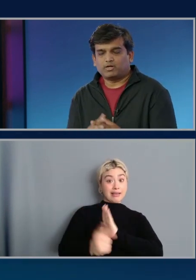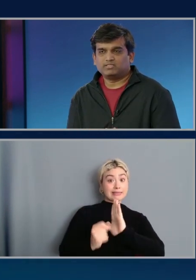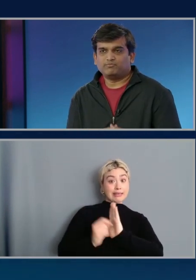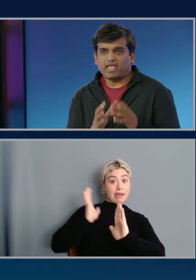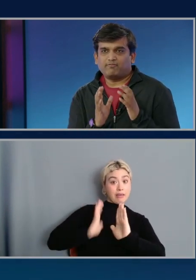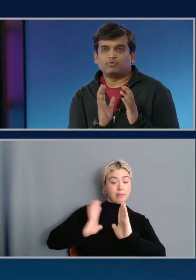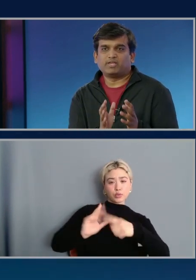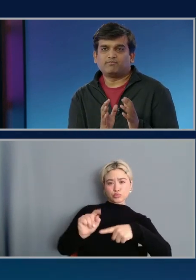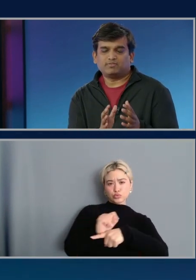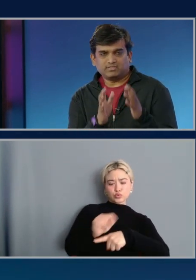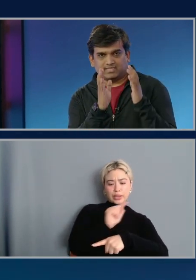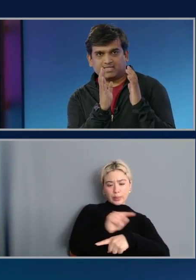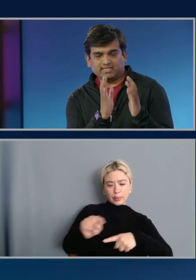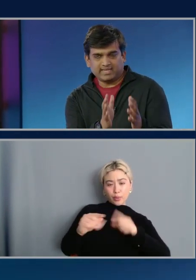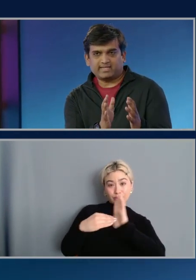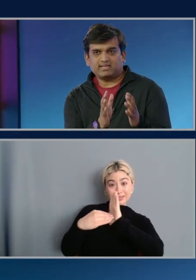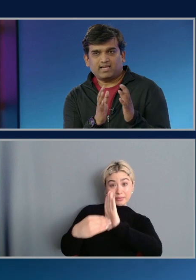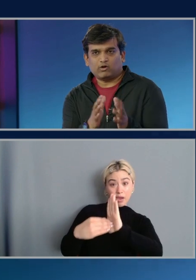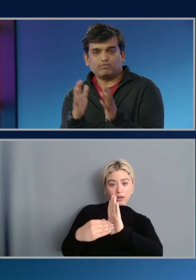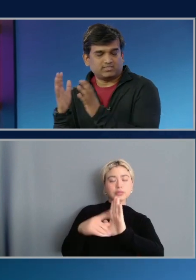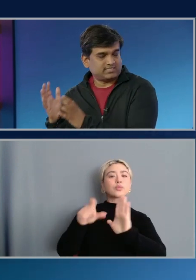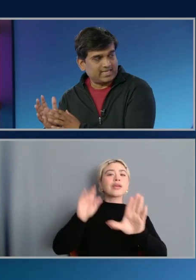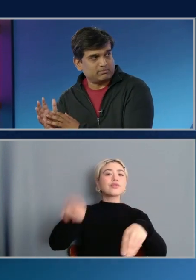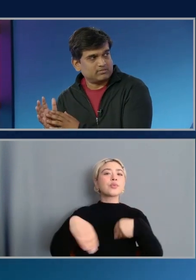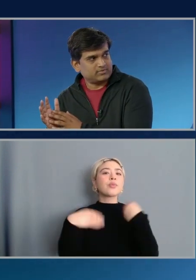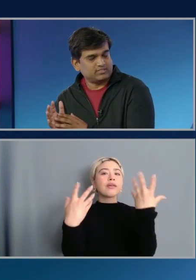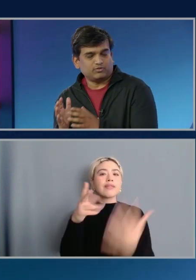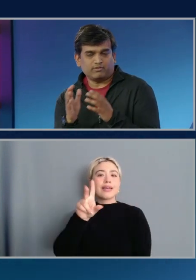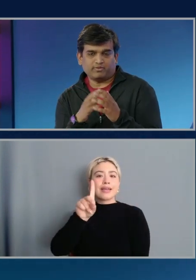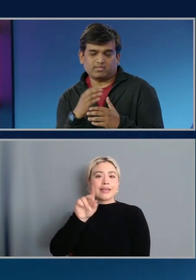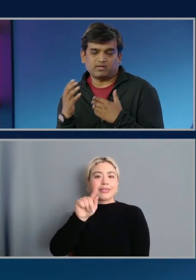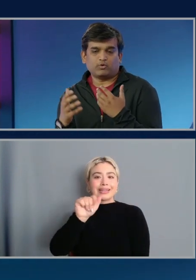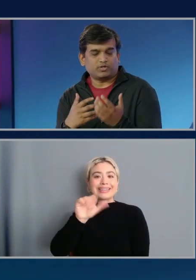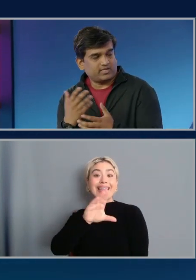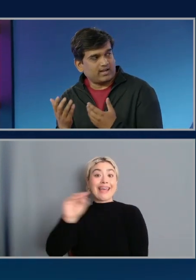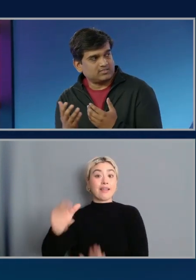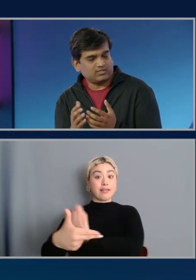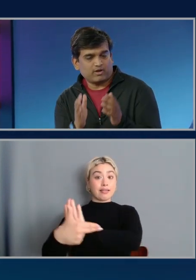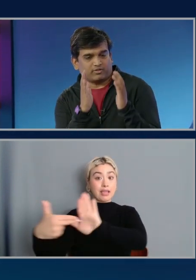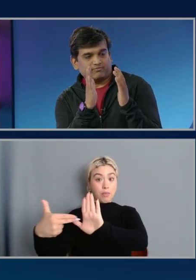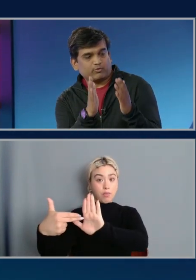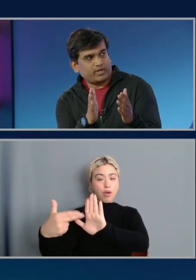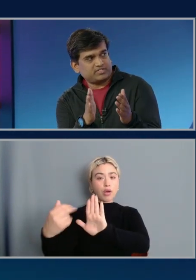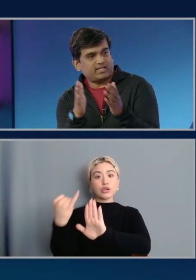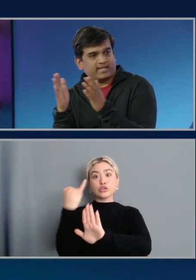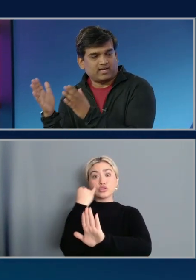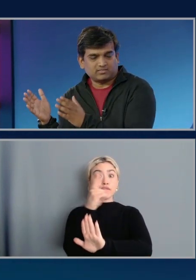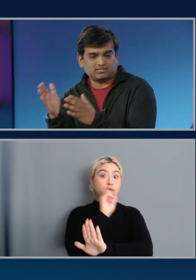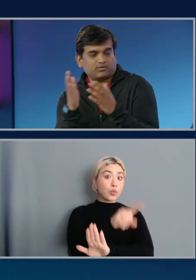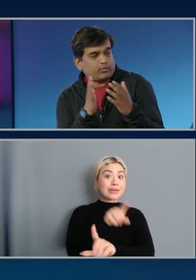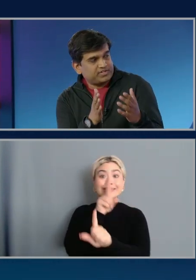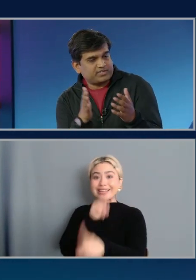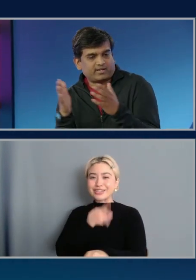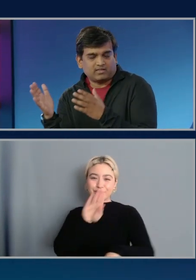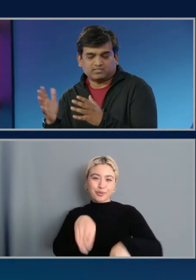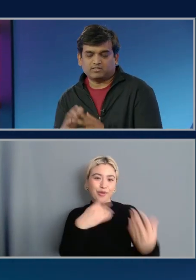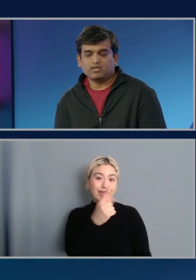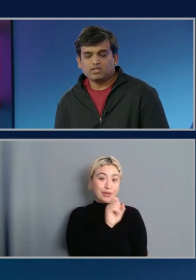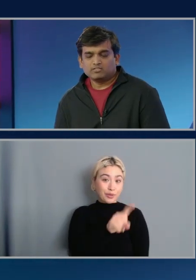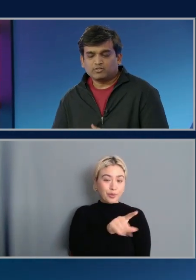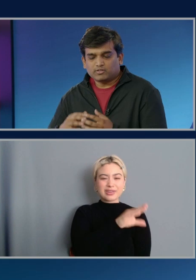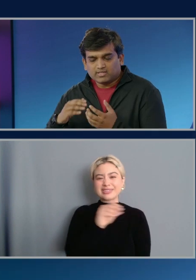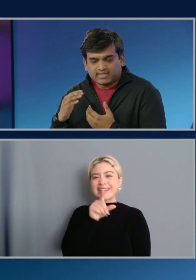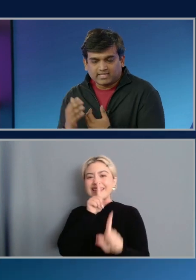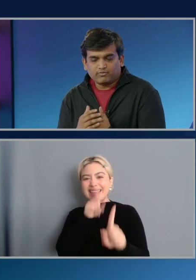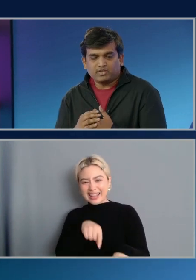those models, we have to give the data along with its label, right? So if it's a question and answer, you have to give the question and answer, question and answer.